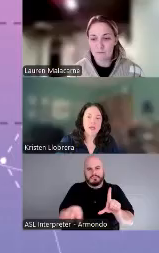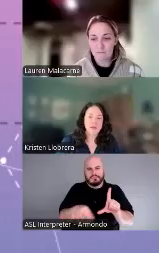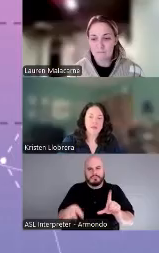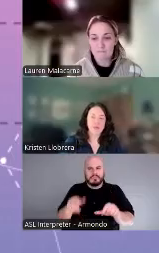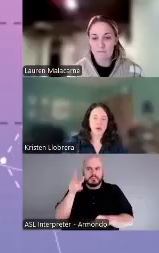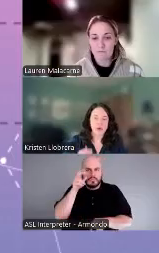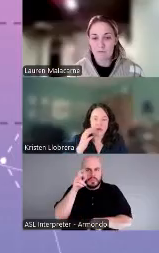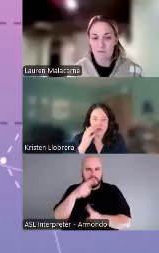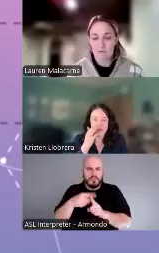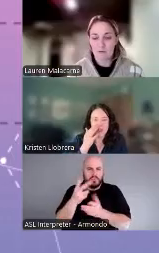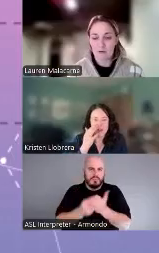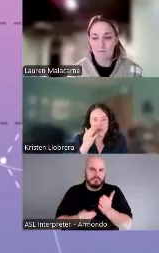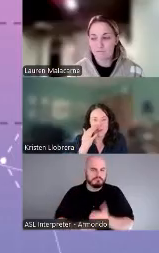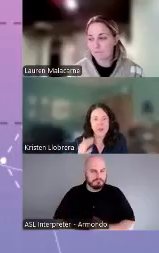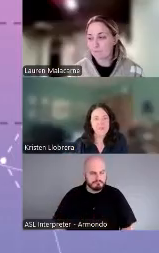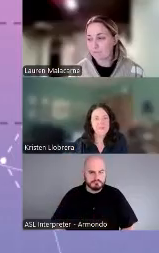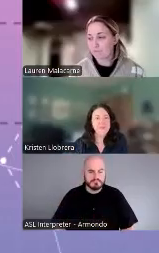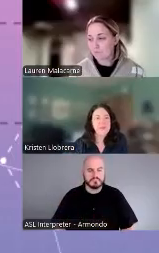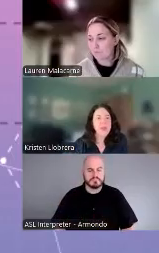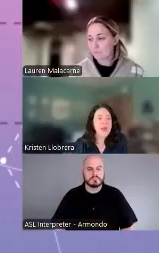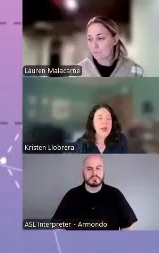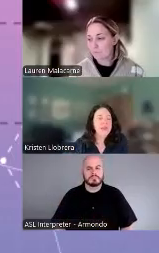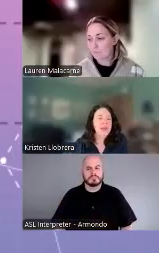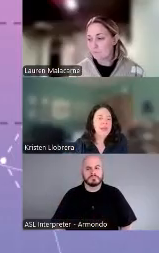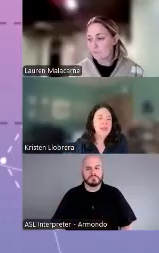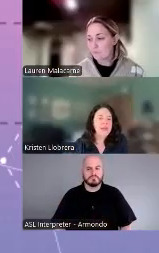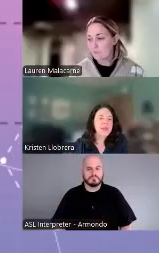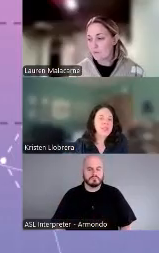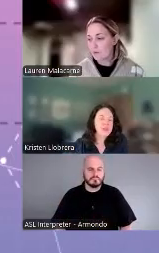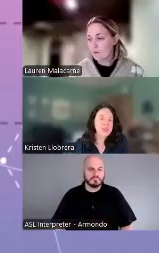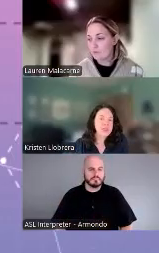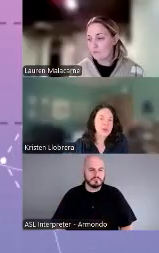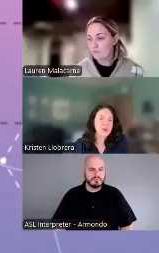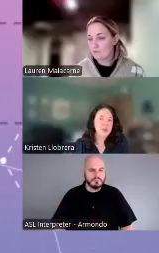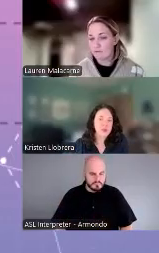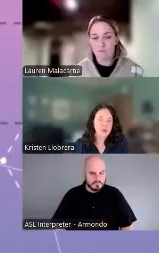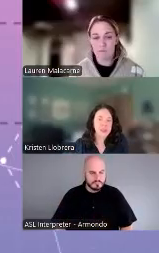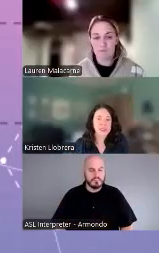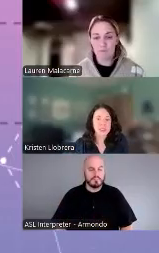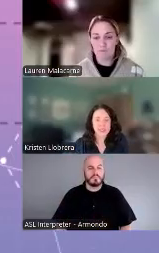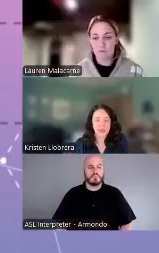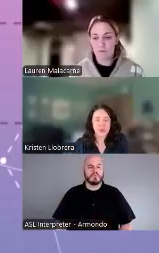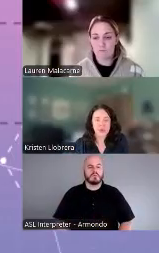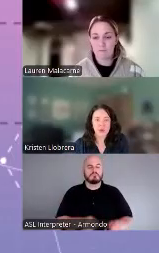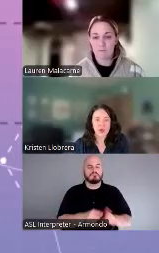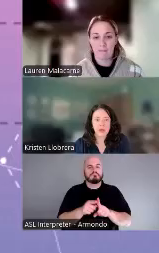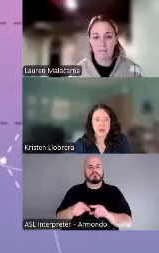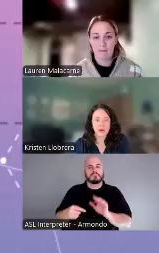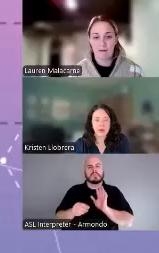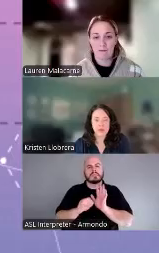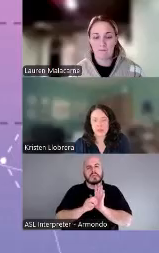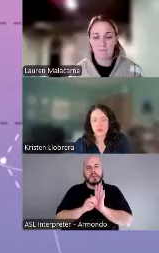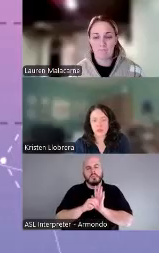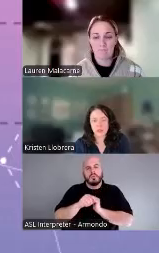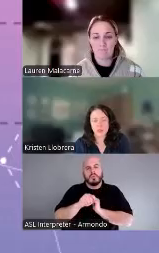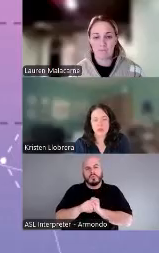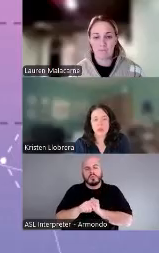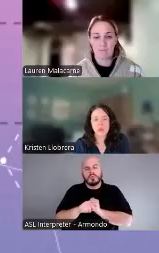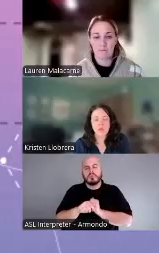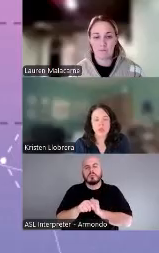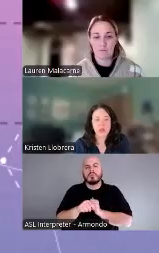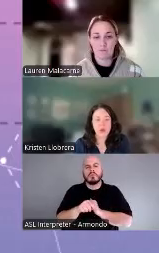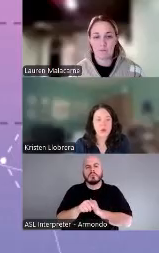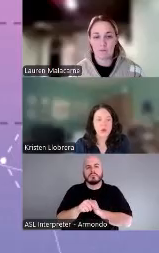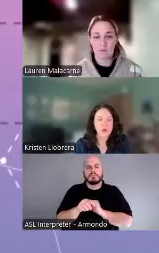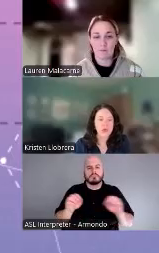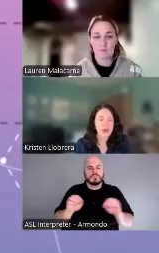captions for all of the videos. And then this is an example where obviously there's